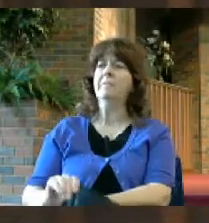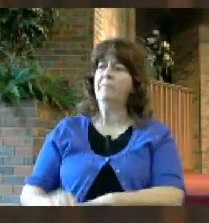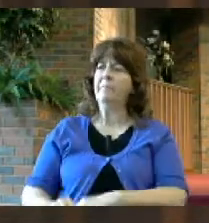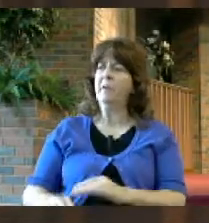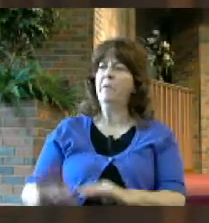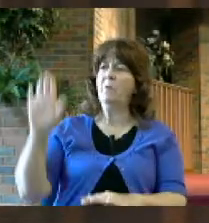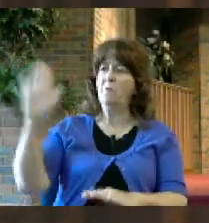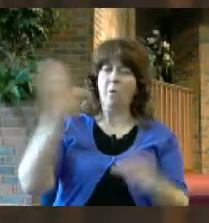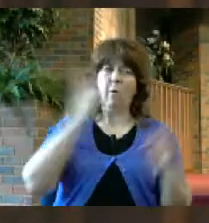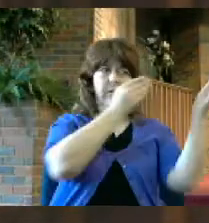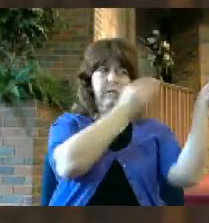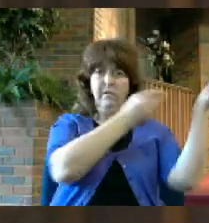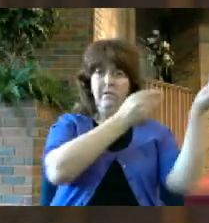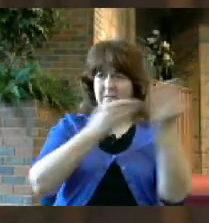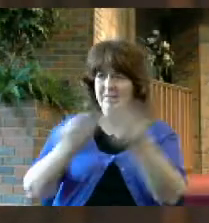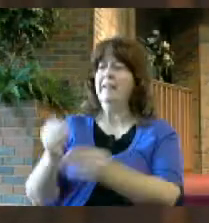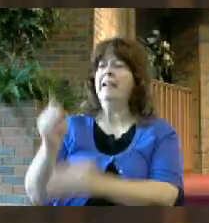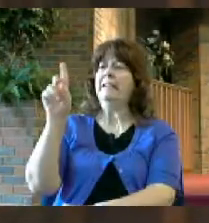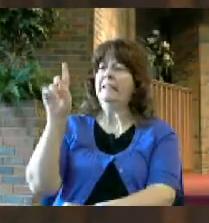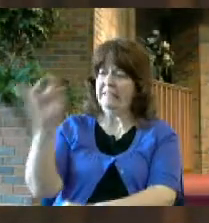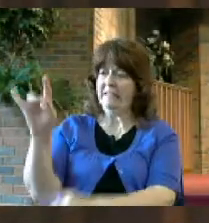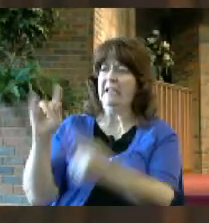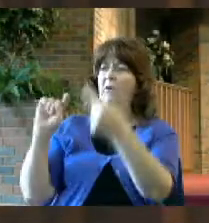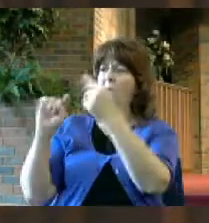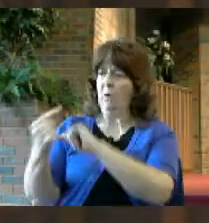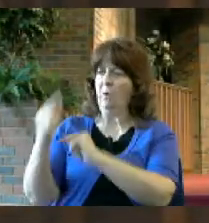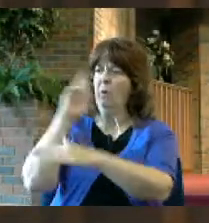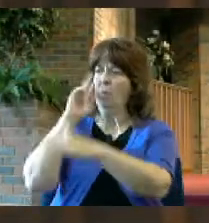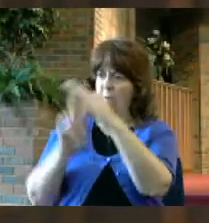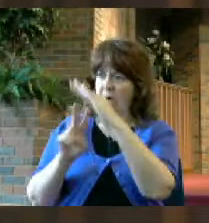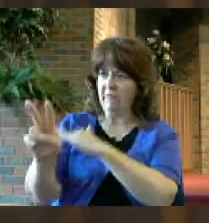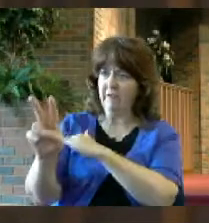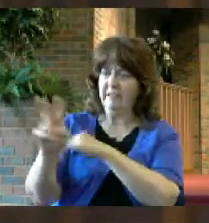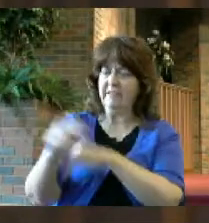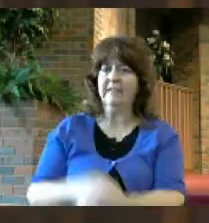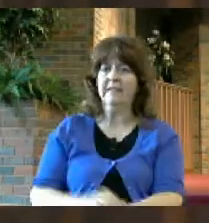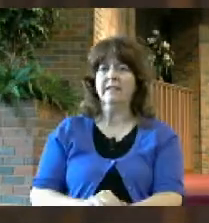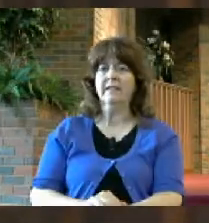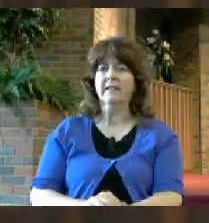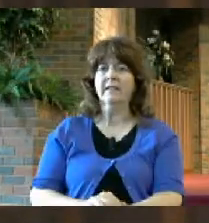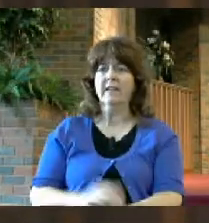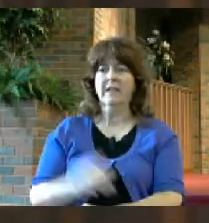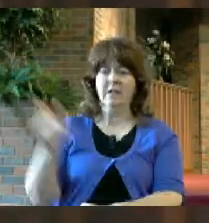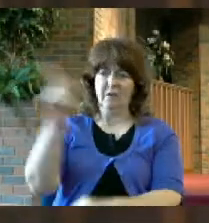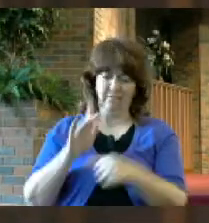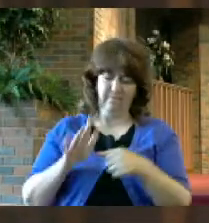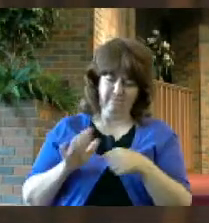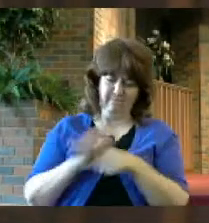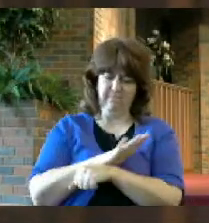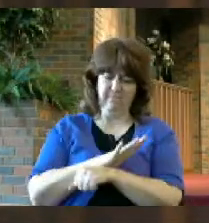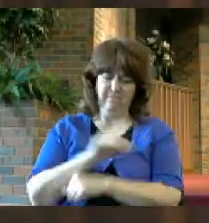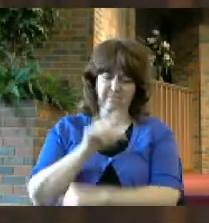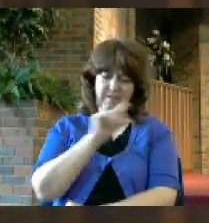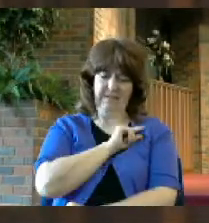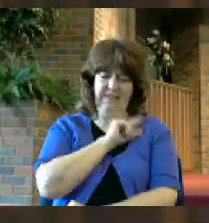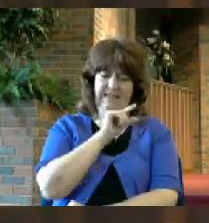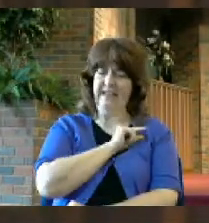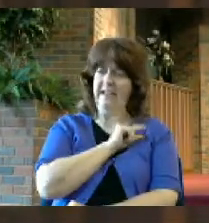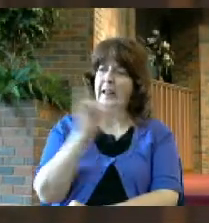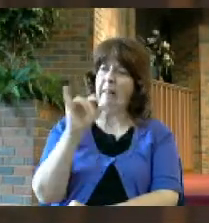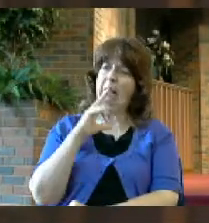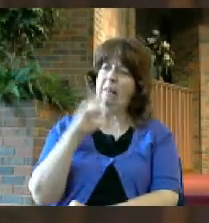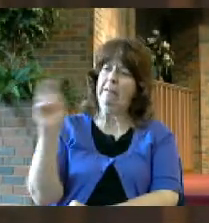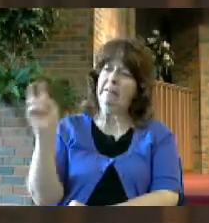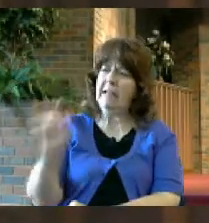prophets. Fill up then the measure of your father's guilt. Serpents, brood of vipers, how can you escape